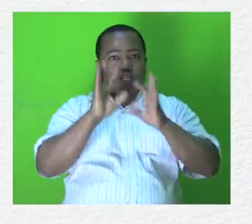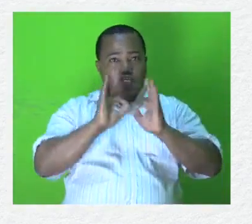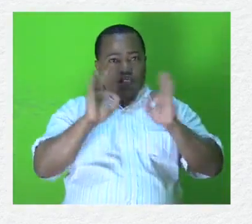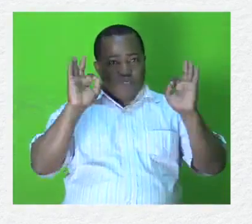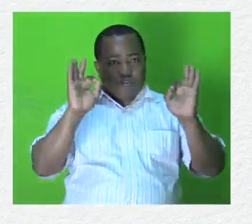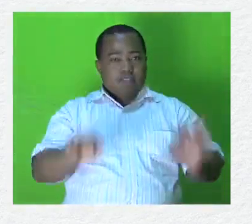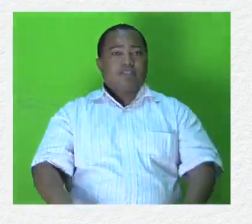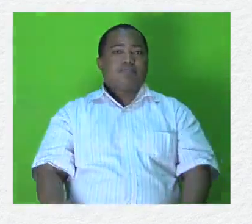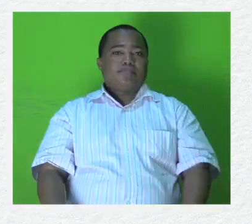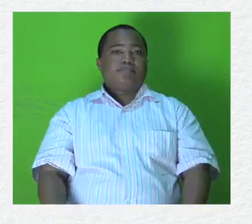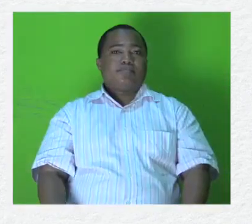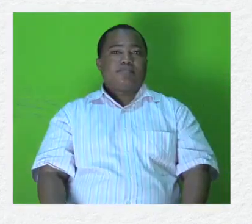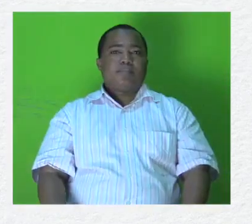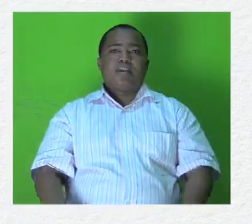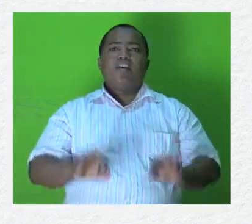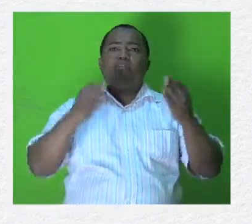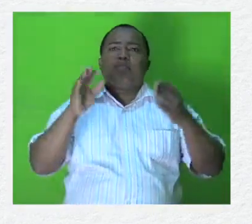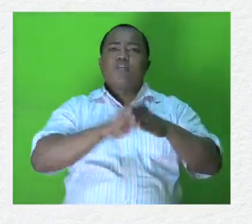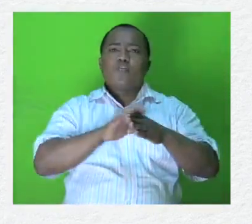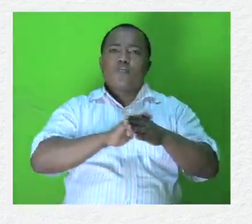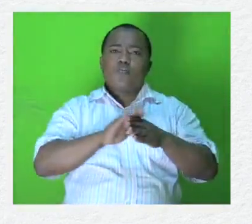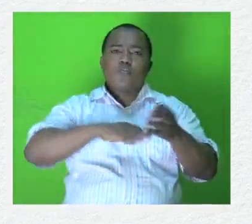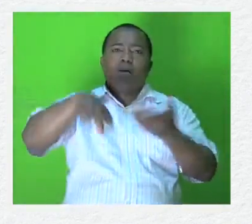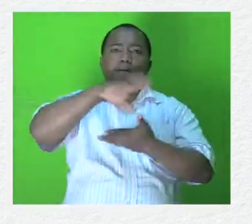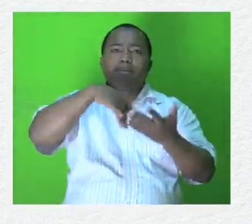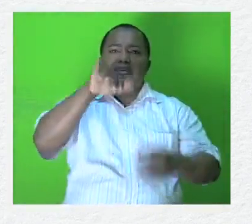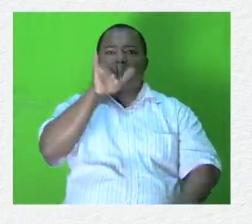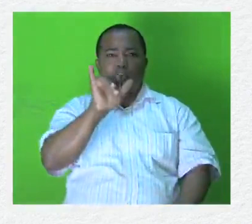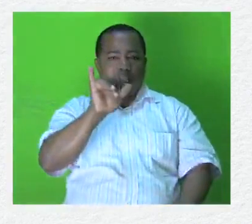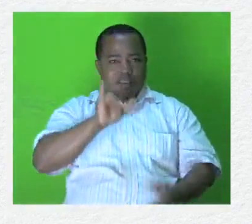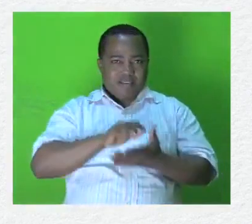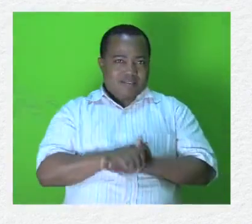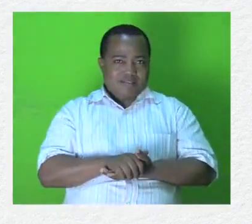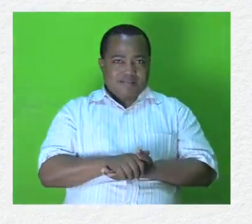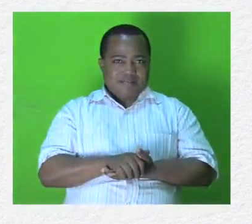Very good. What about mixture Y?